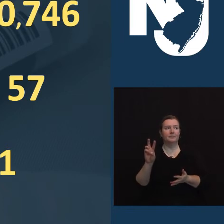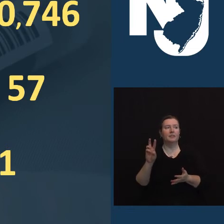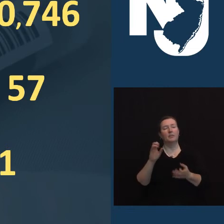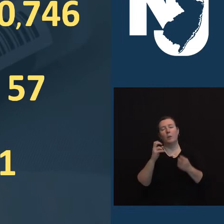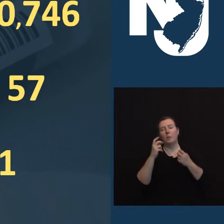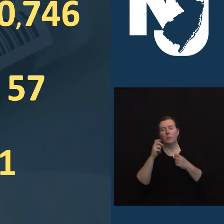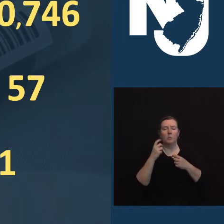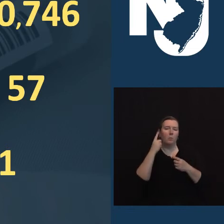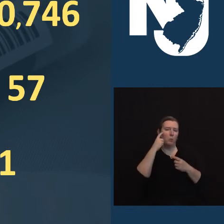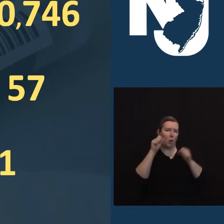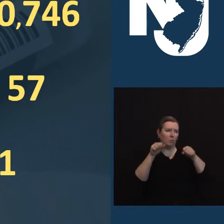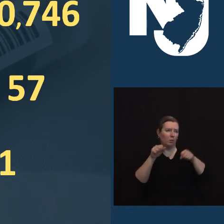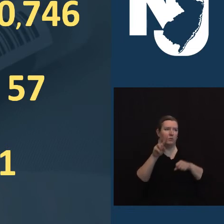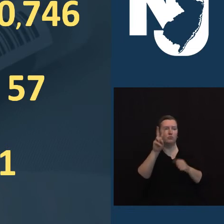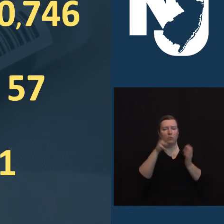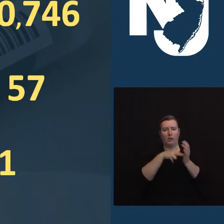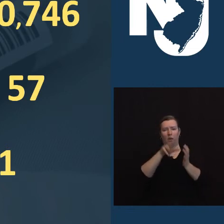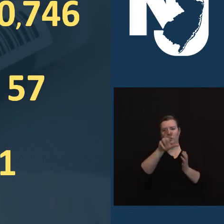to